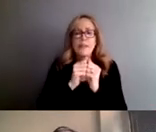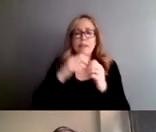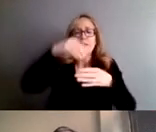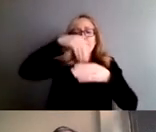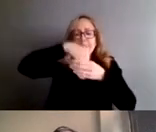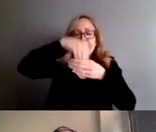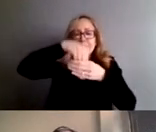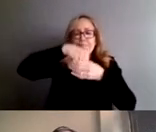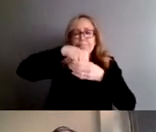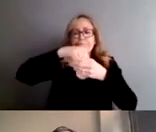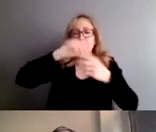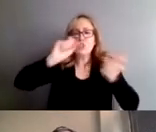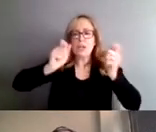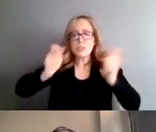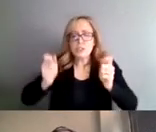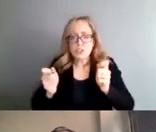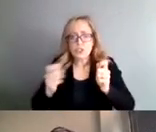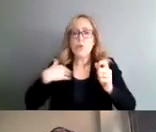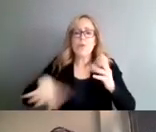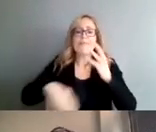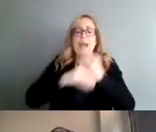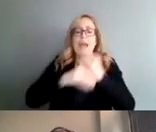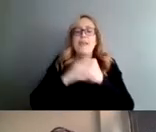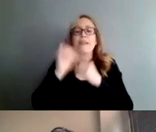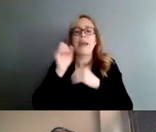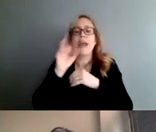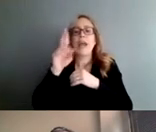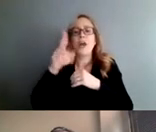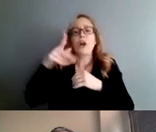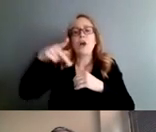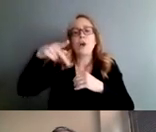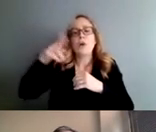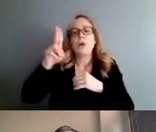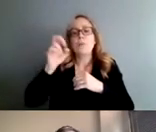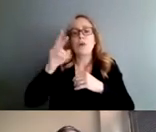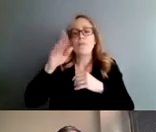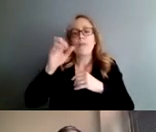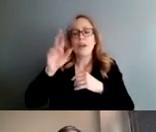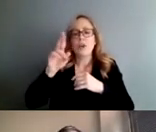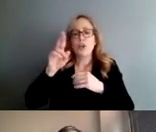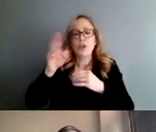changes. We've added air purifiers to each classroom.